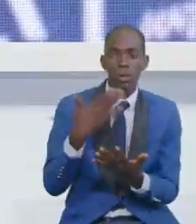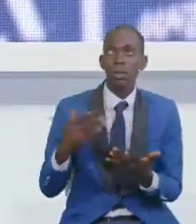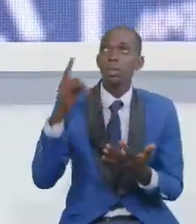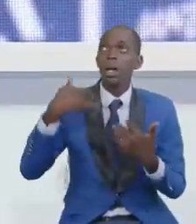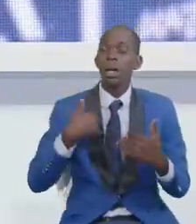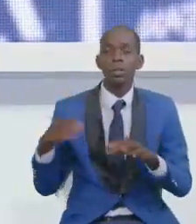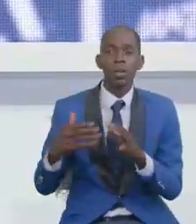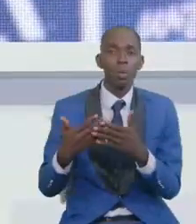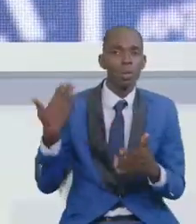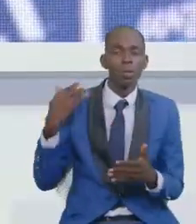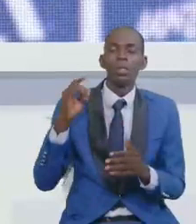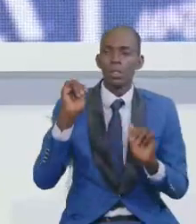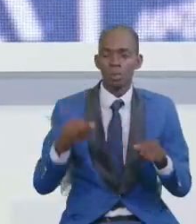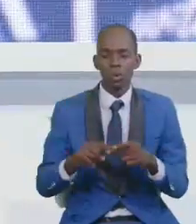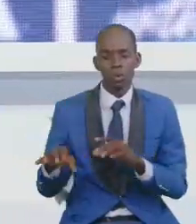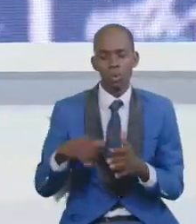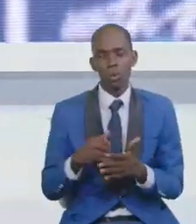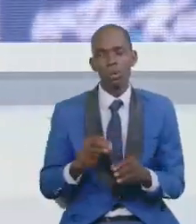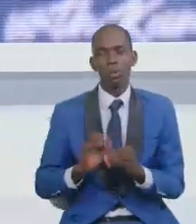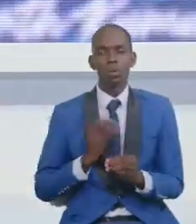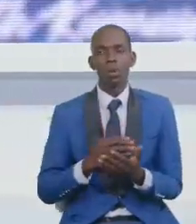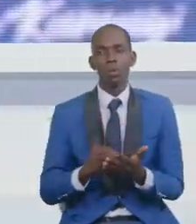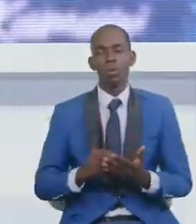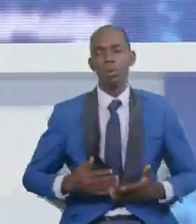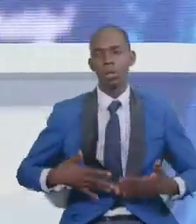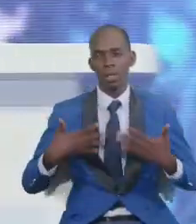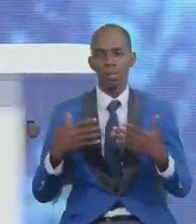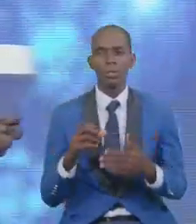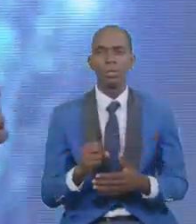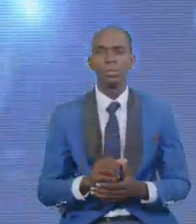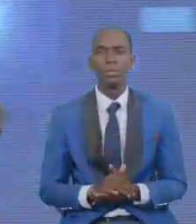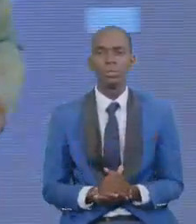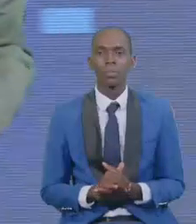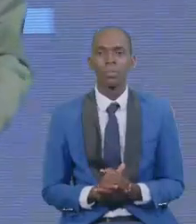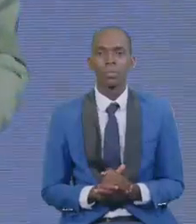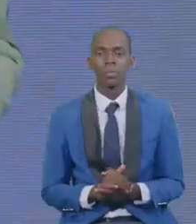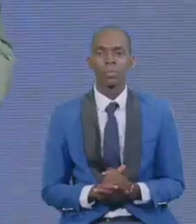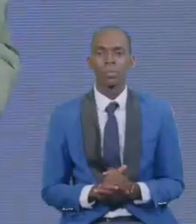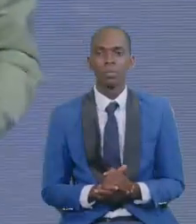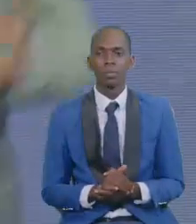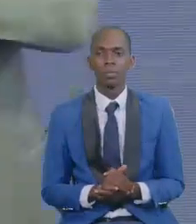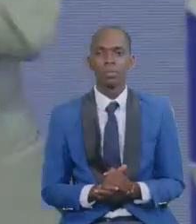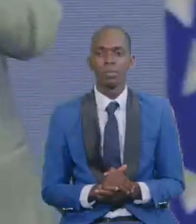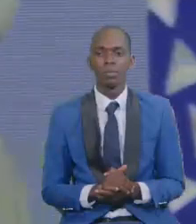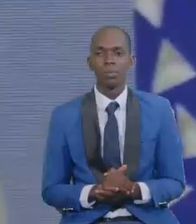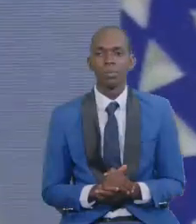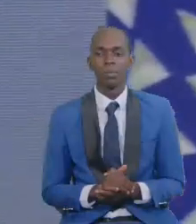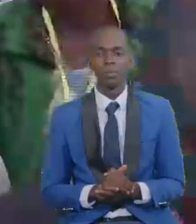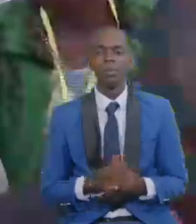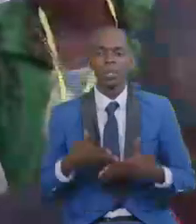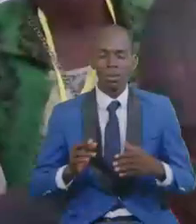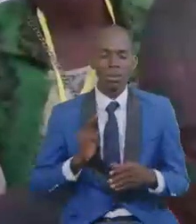do in our very lives. Let us go